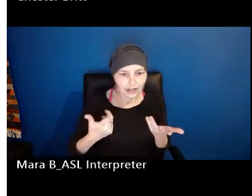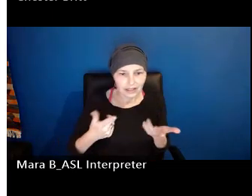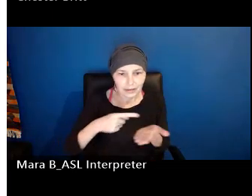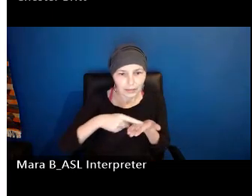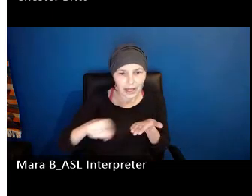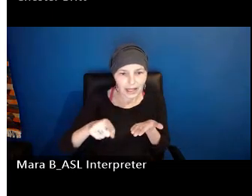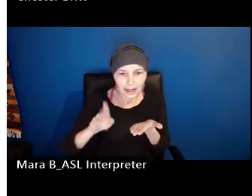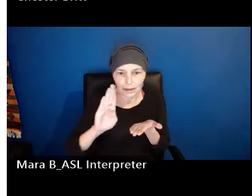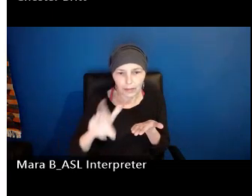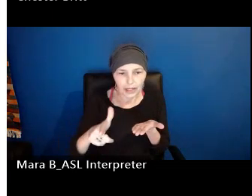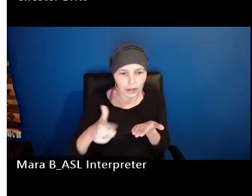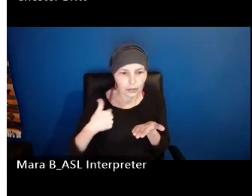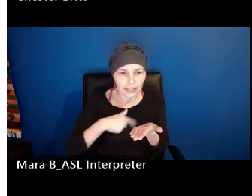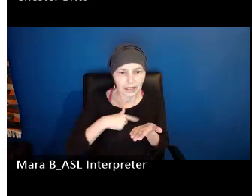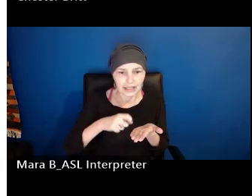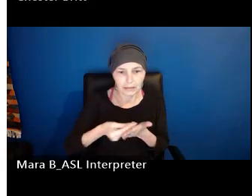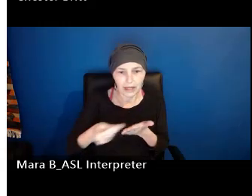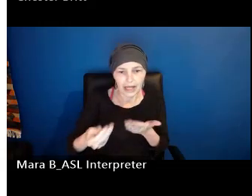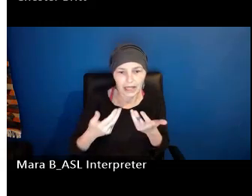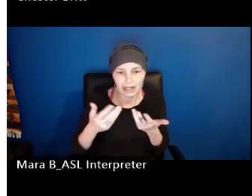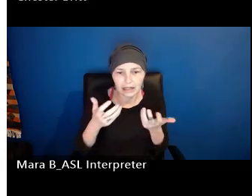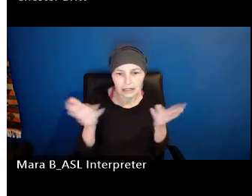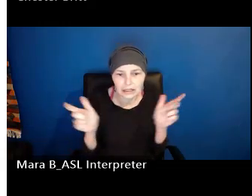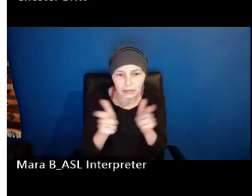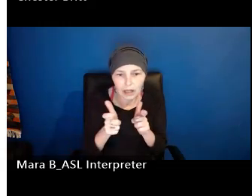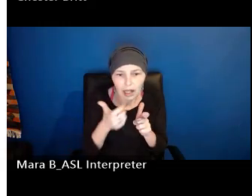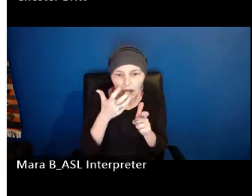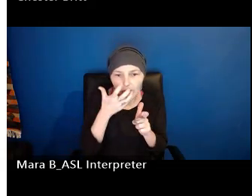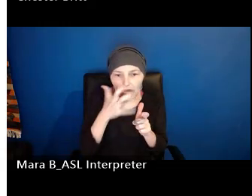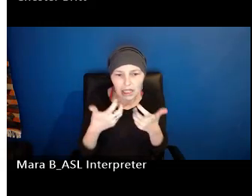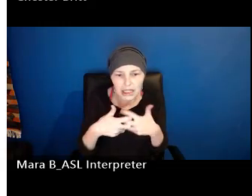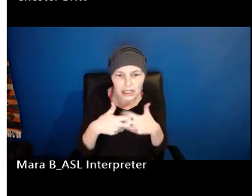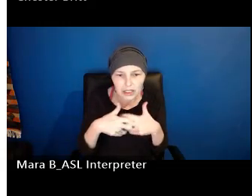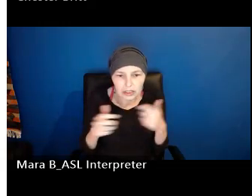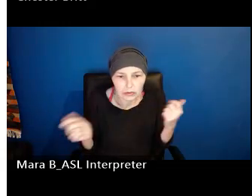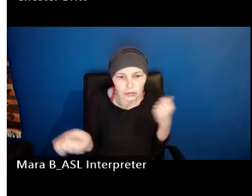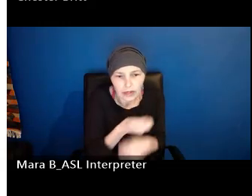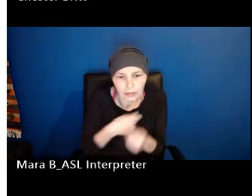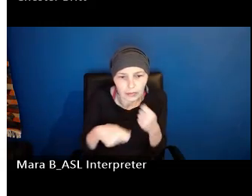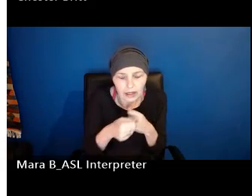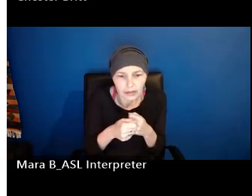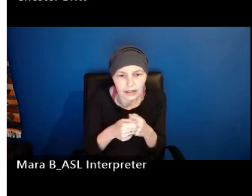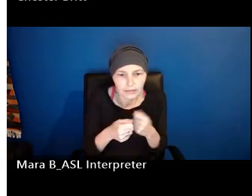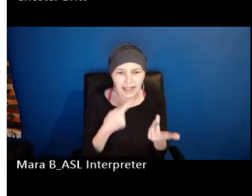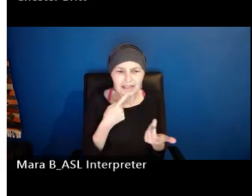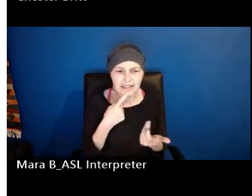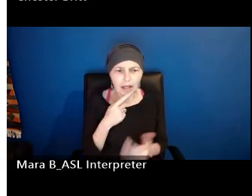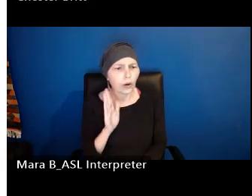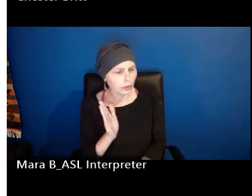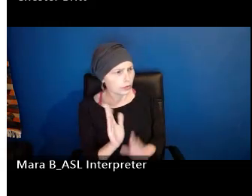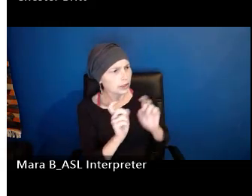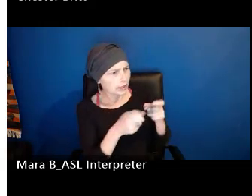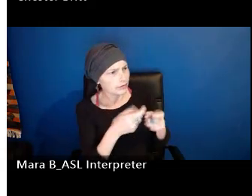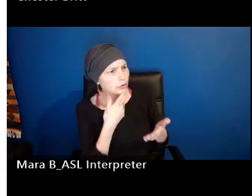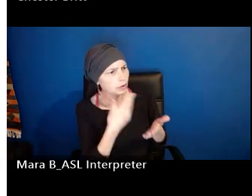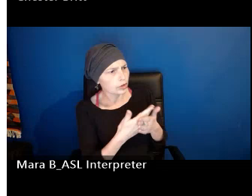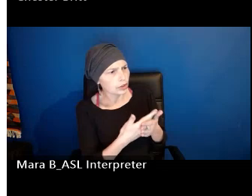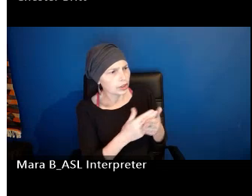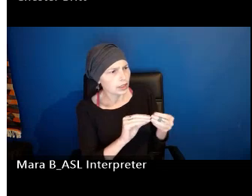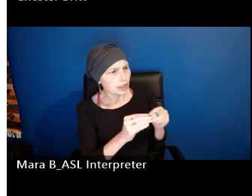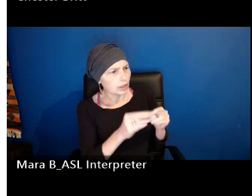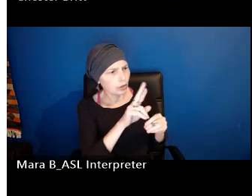replaced. I know it said at the beginning here that they would give us a good rate, but who determines that good rate? Even when